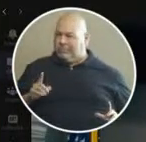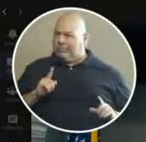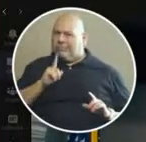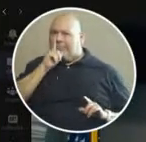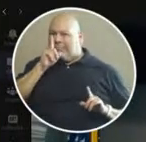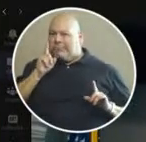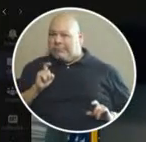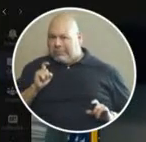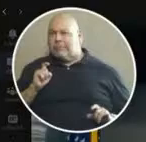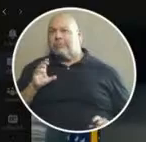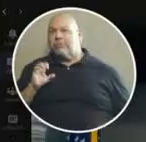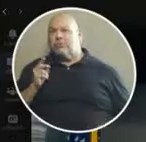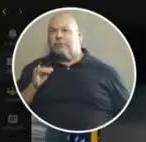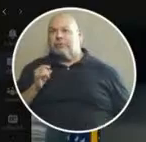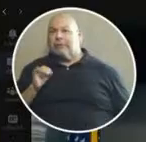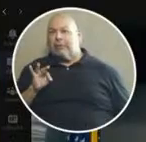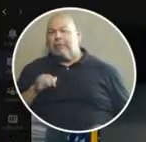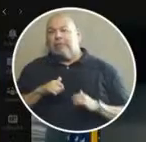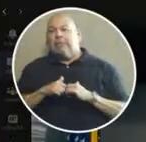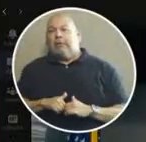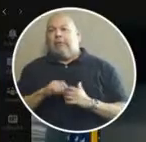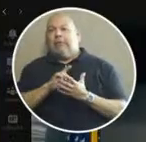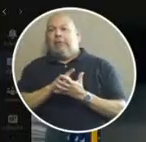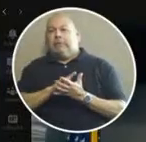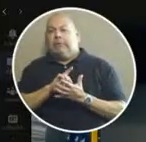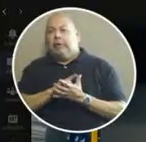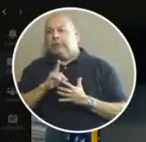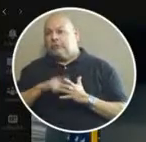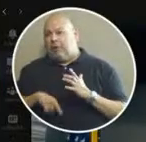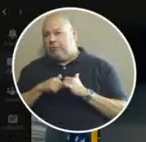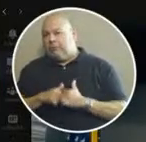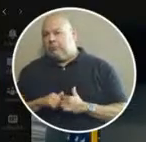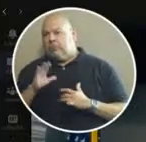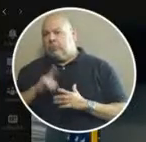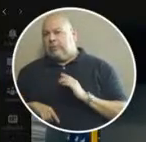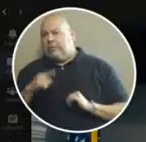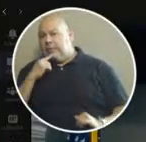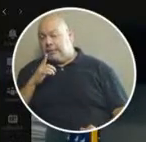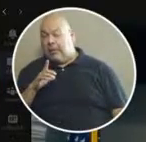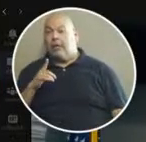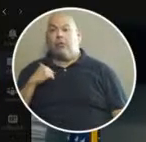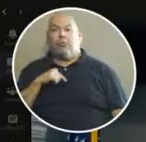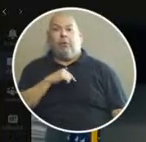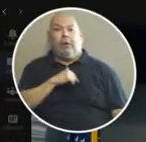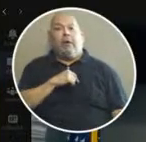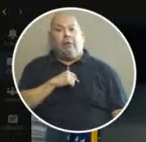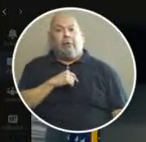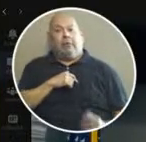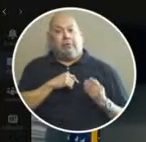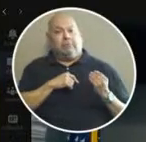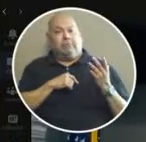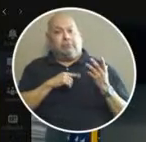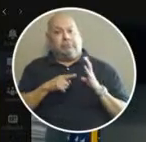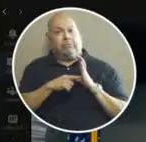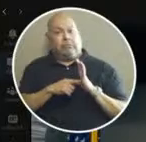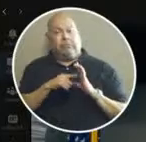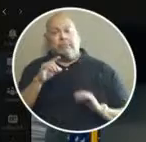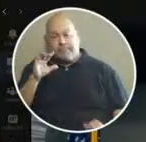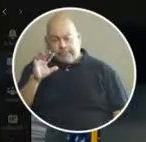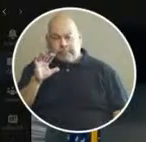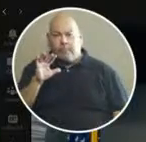follow the recommendations from your physician or healthcare provider. We have a presentation that we're going to be